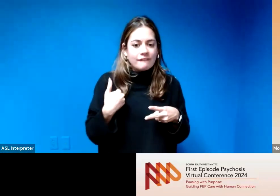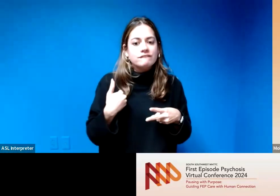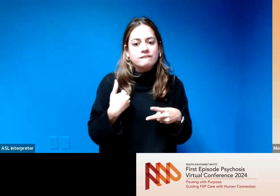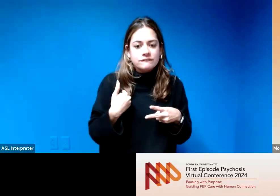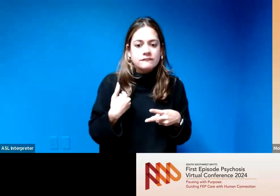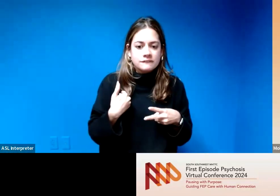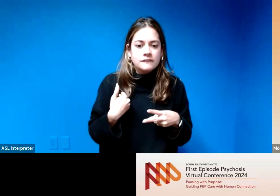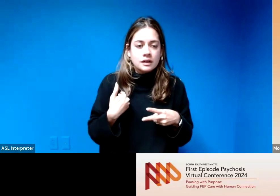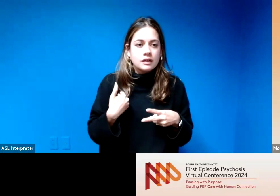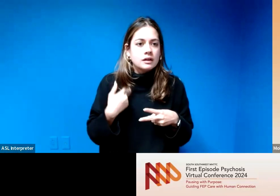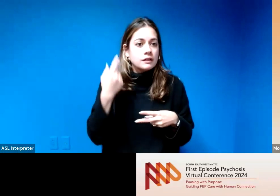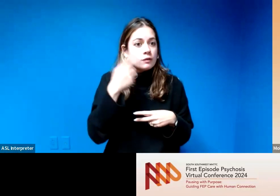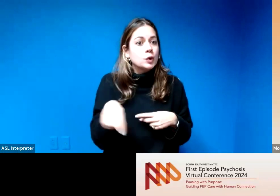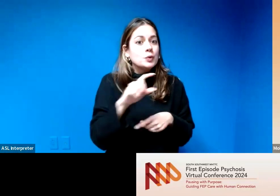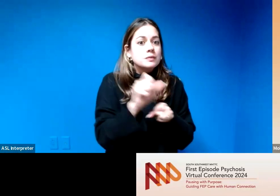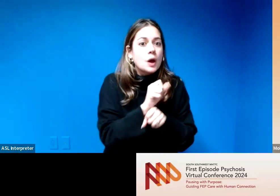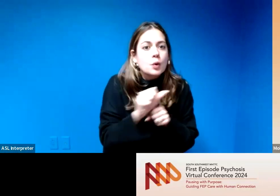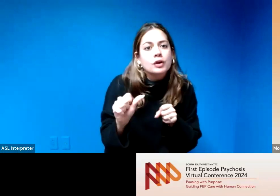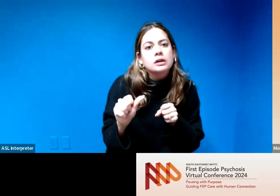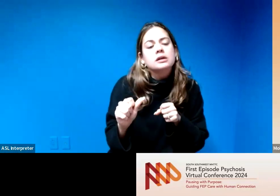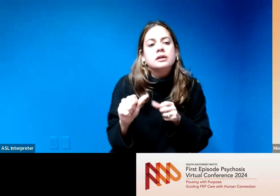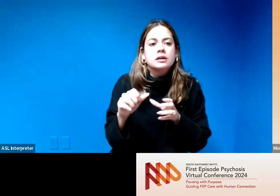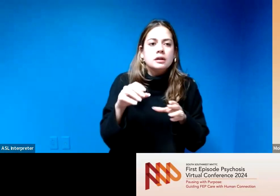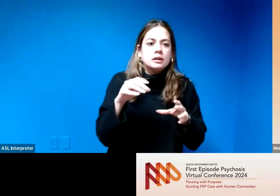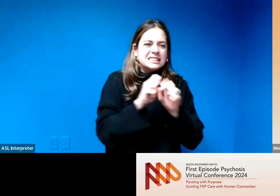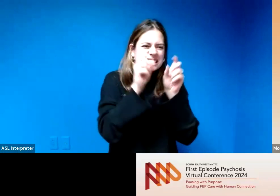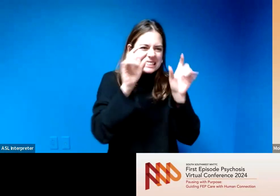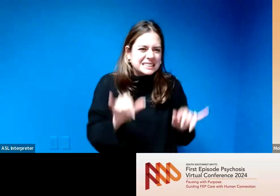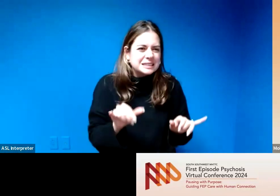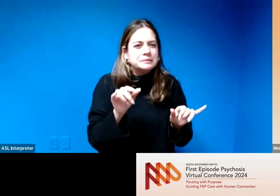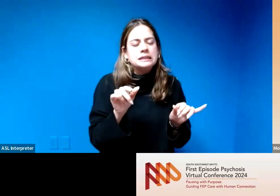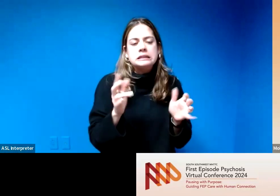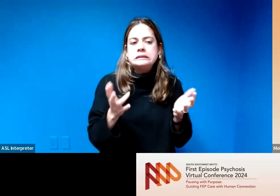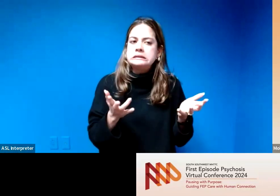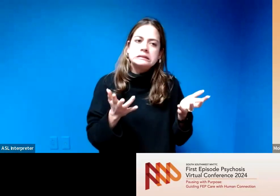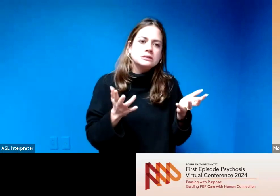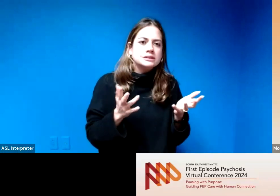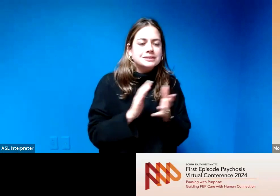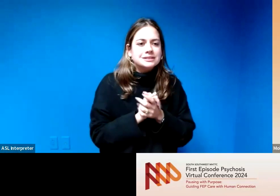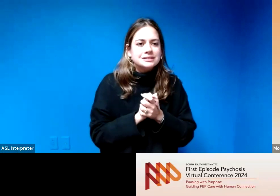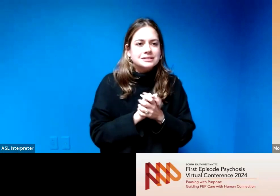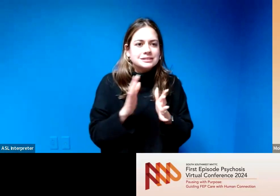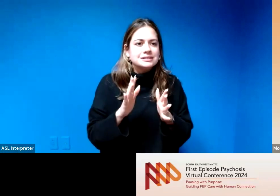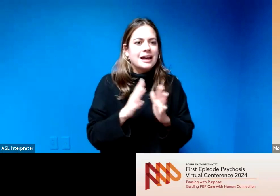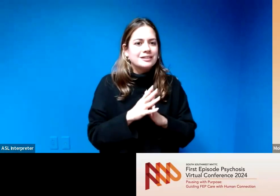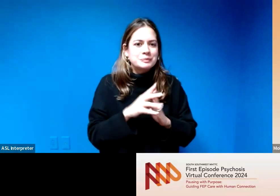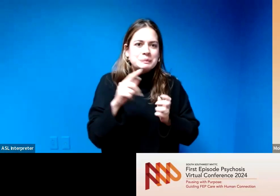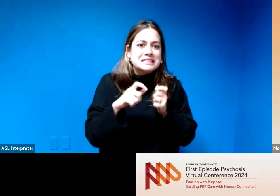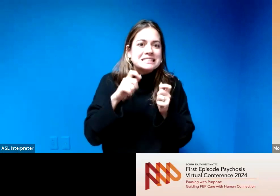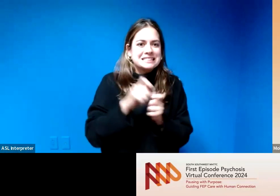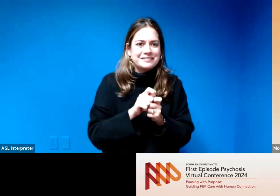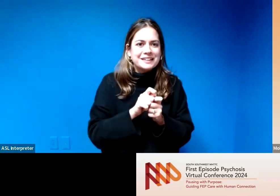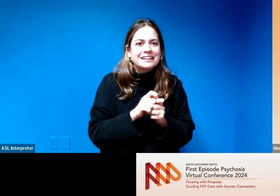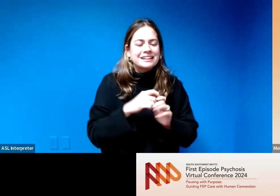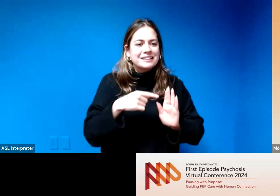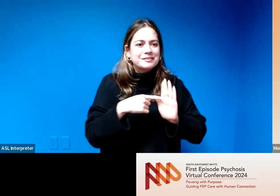We, for those of you who work in a system who has productivity markers and